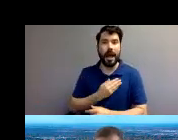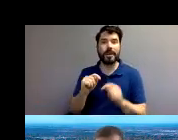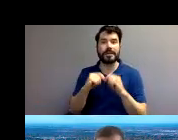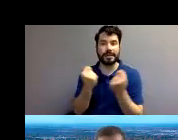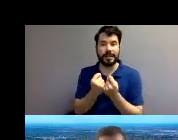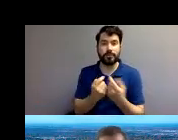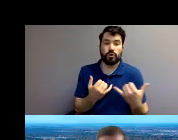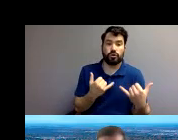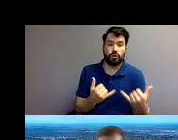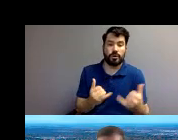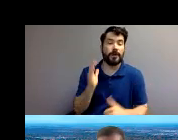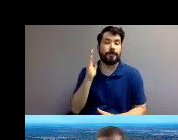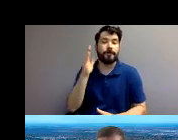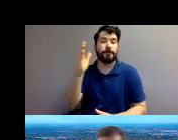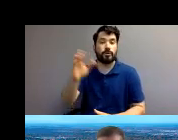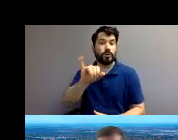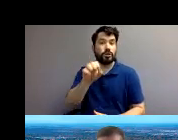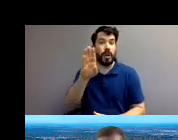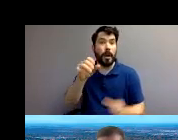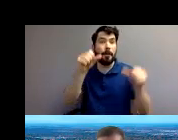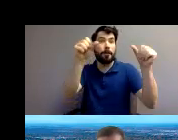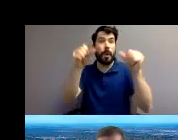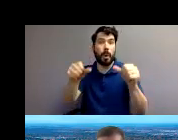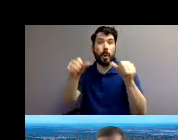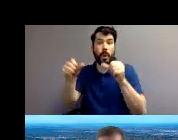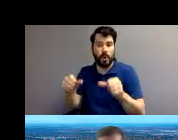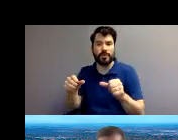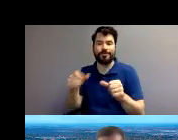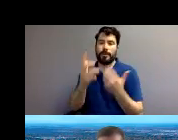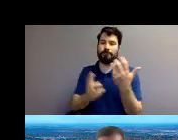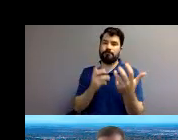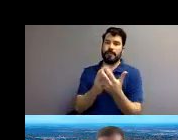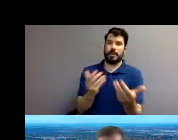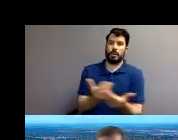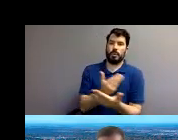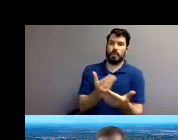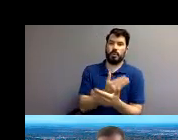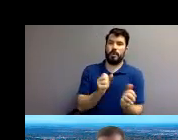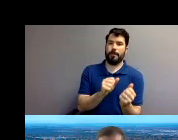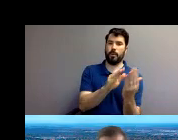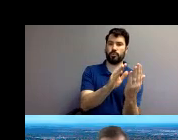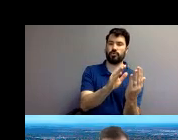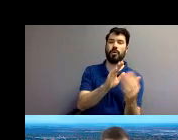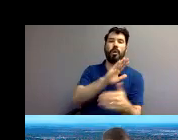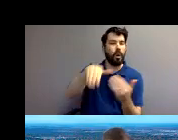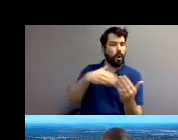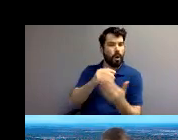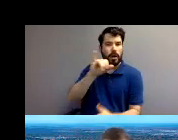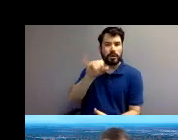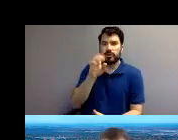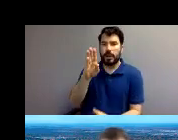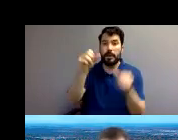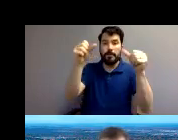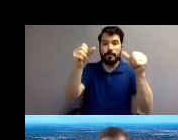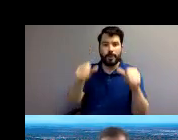postings are updated to reflect the new structure, and all job postings will have the position type